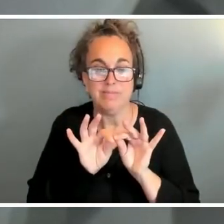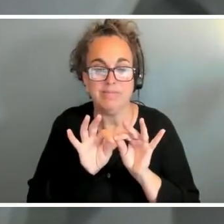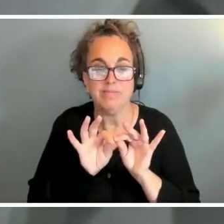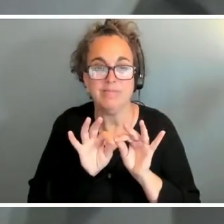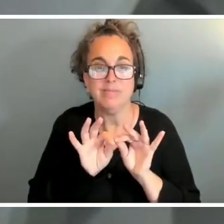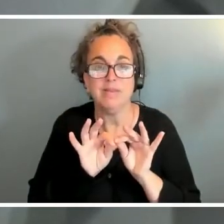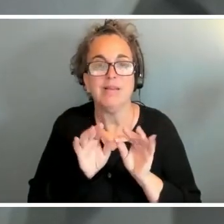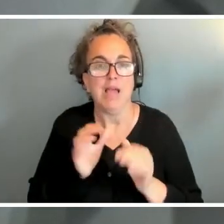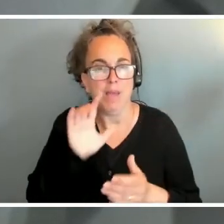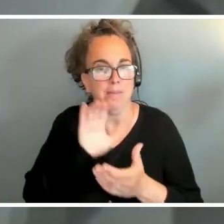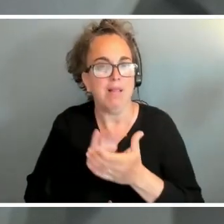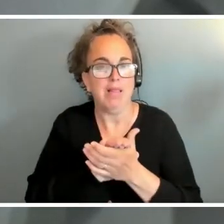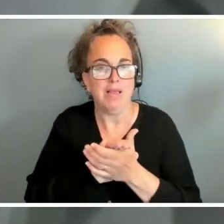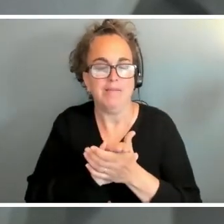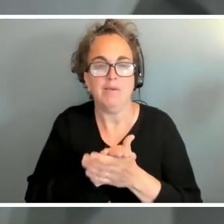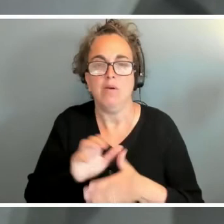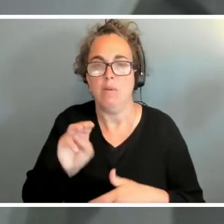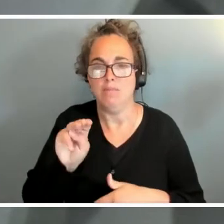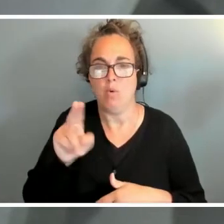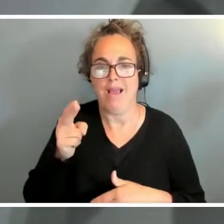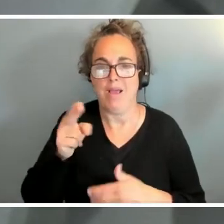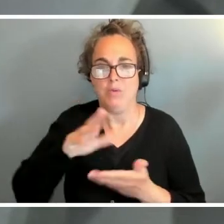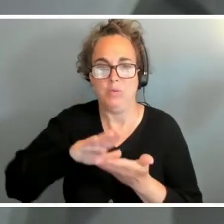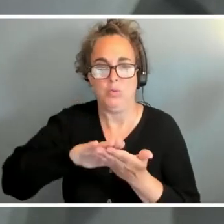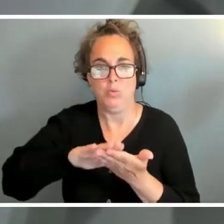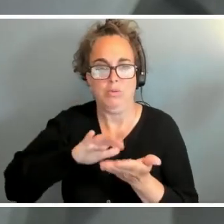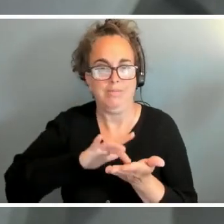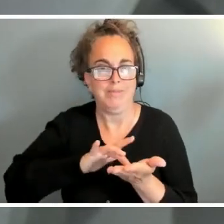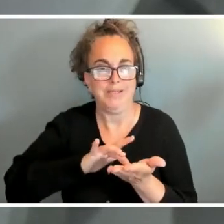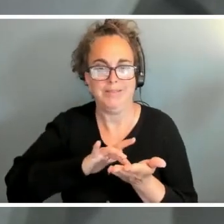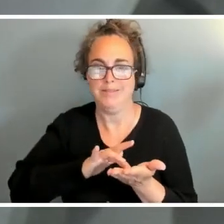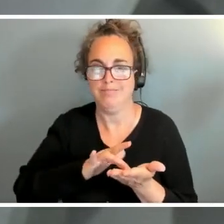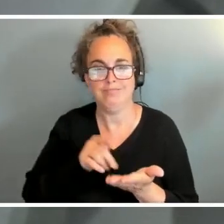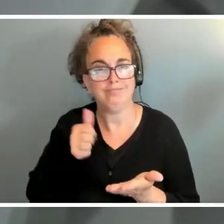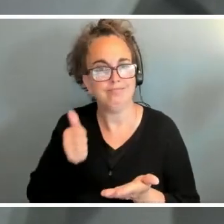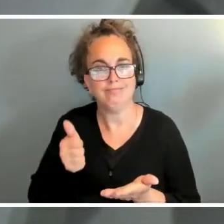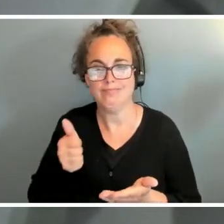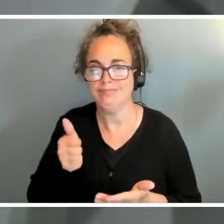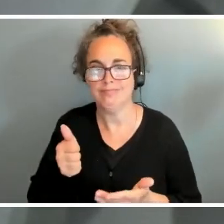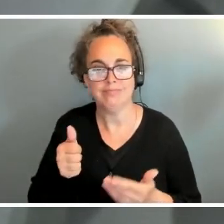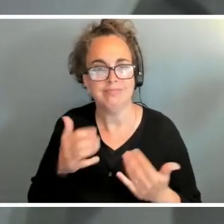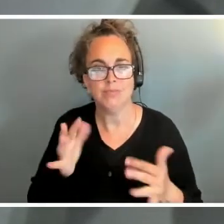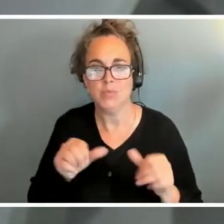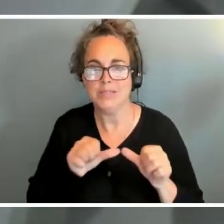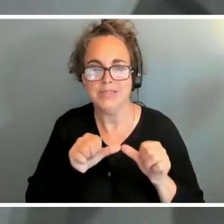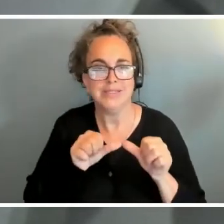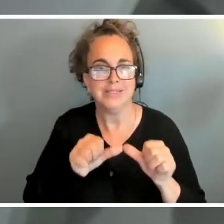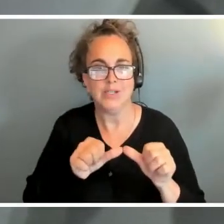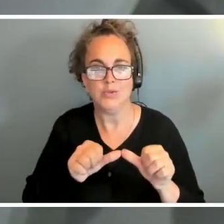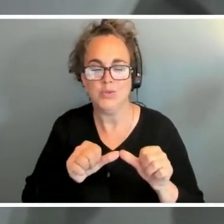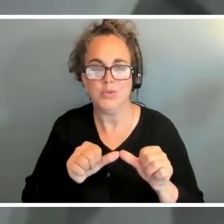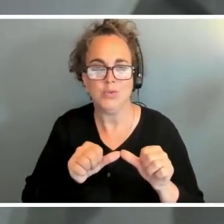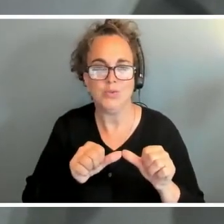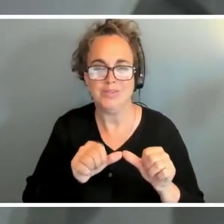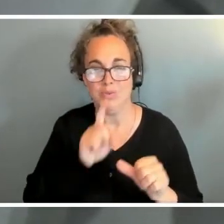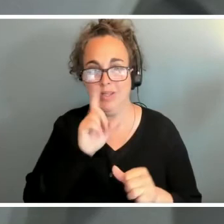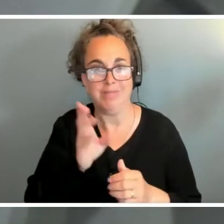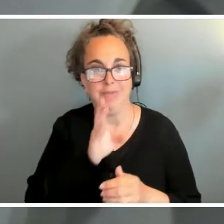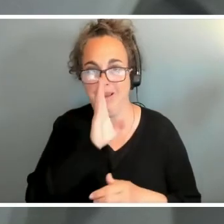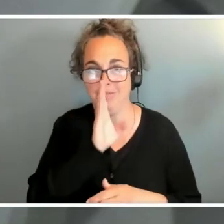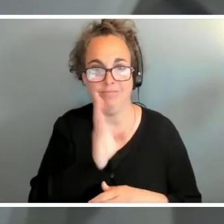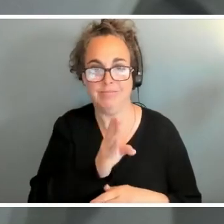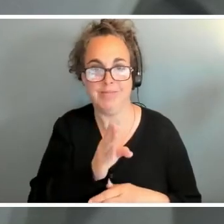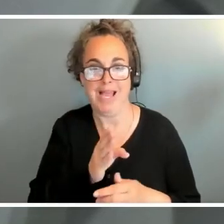that Morehouse School of Medicine is on the verge of continuing to deliver and, frankly speaking,